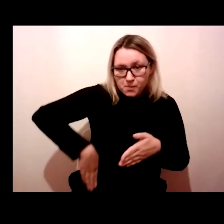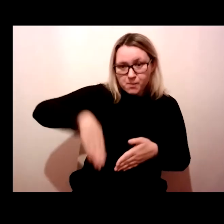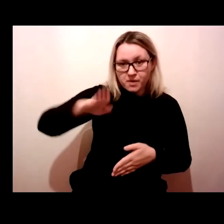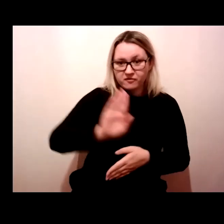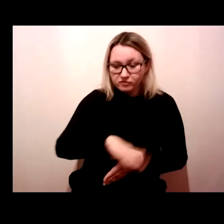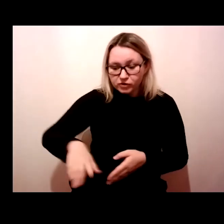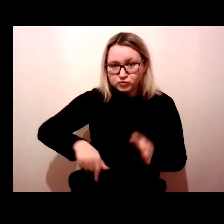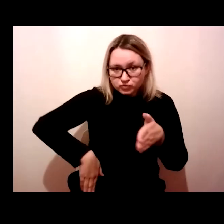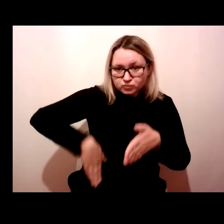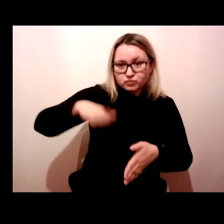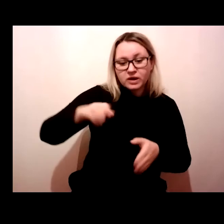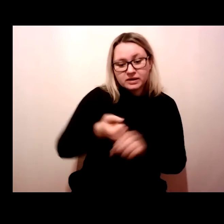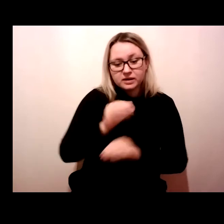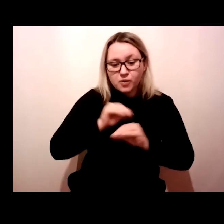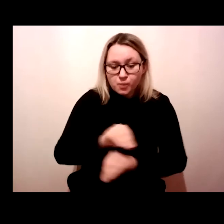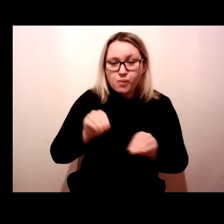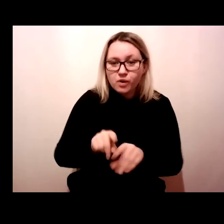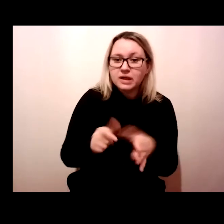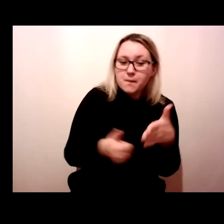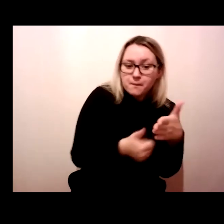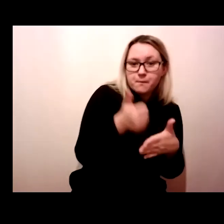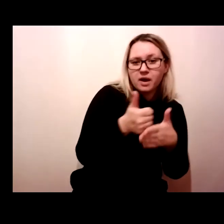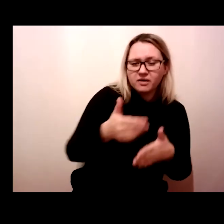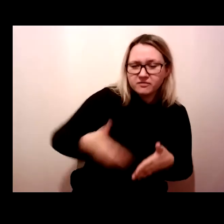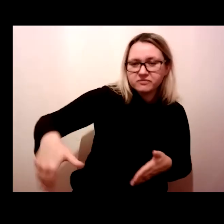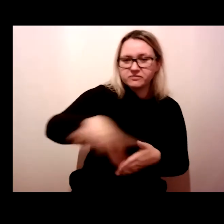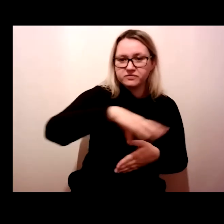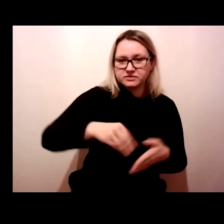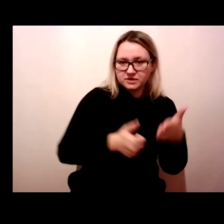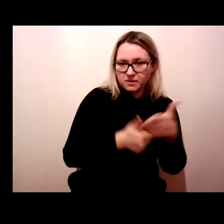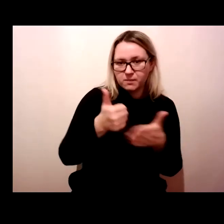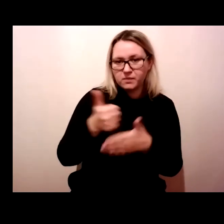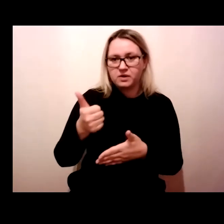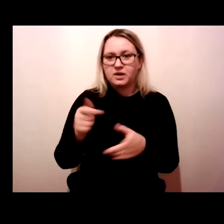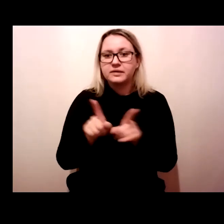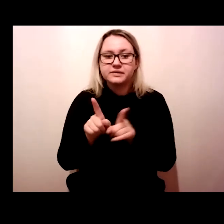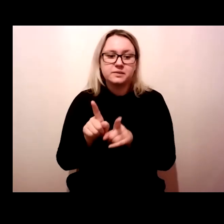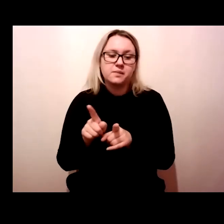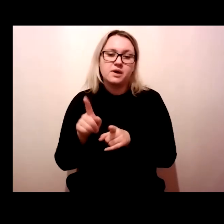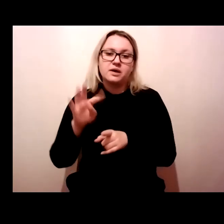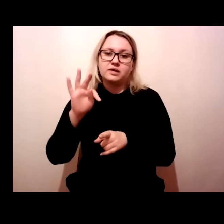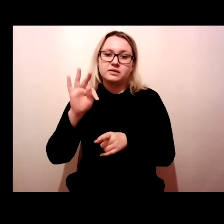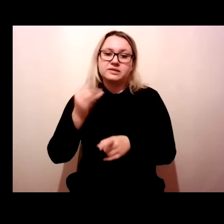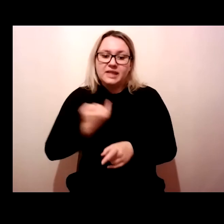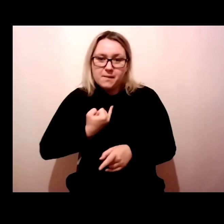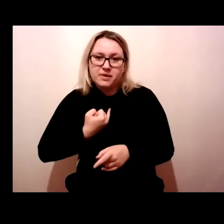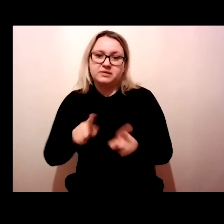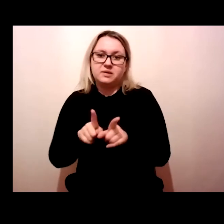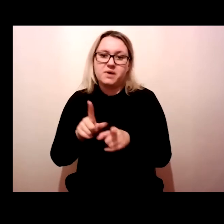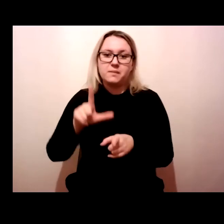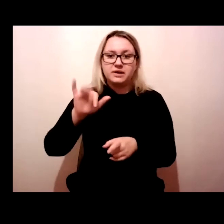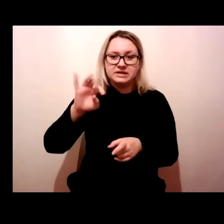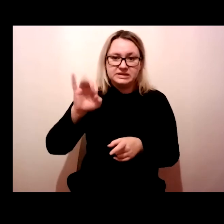important. All children have to be taught respect to everything,